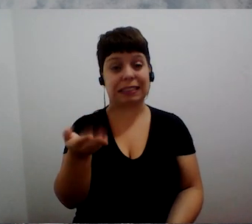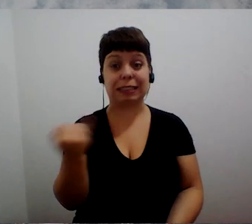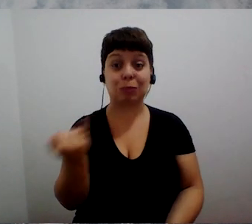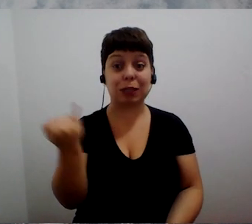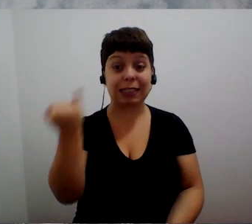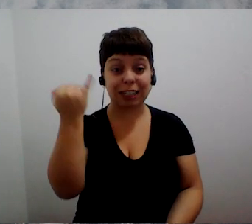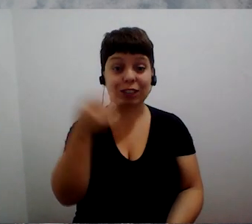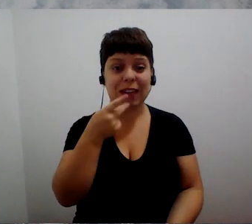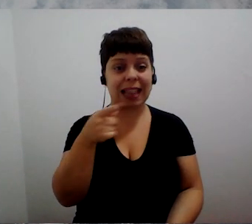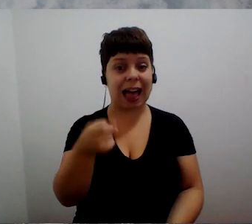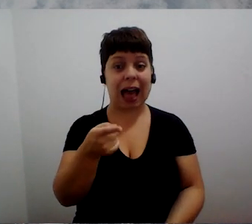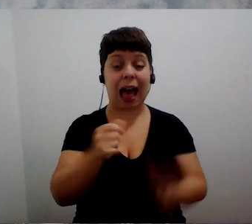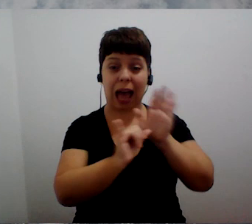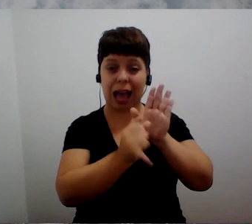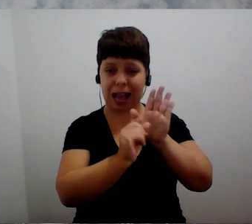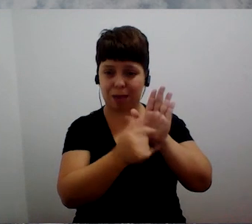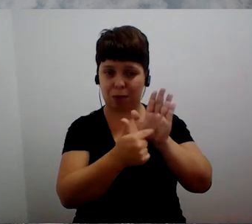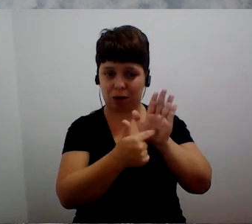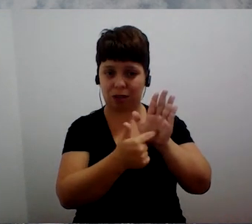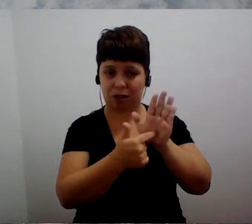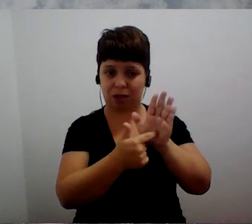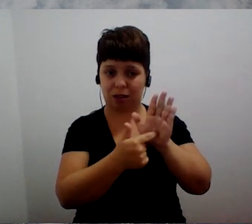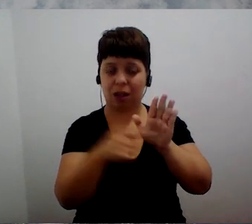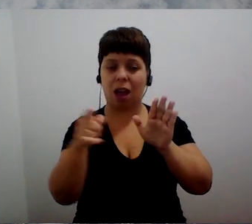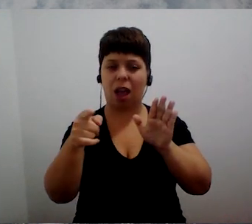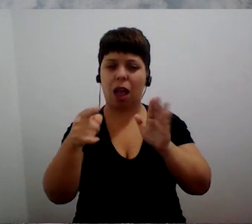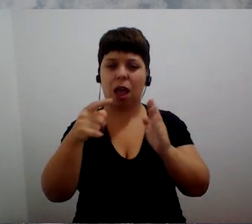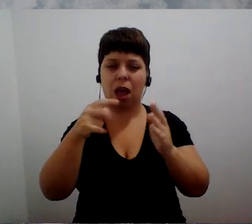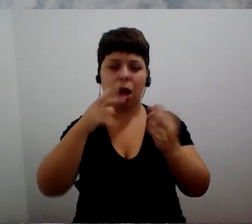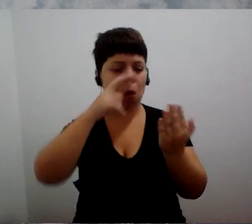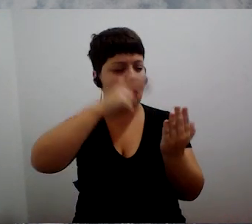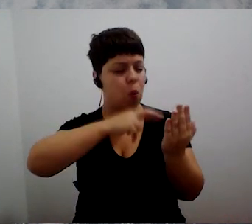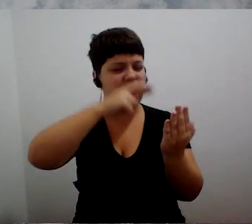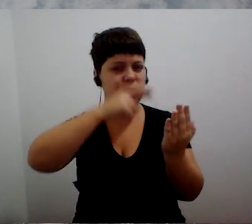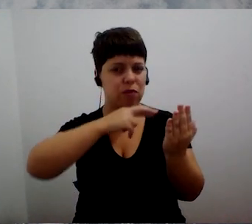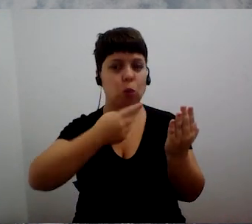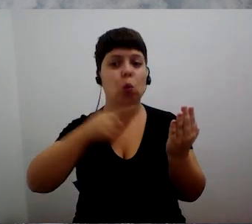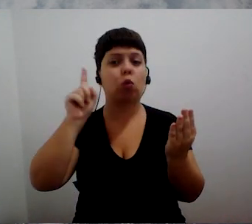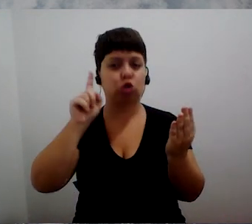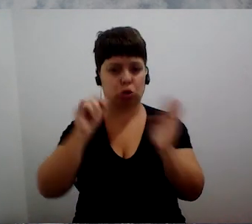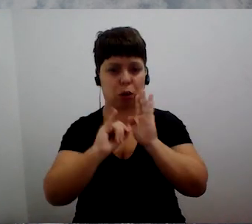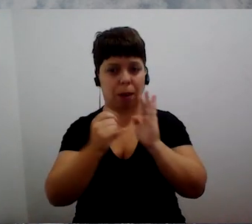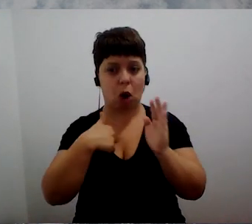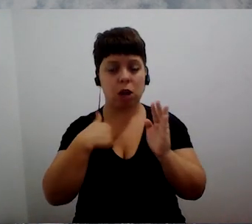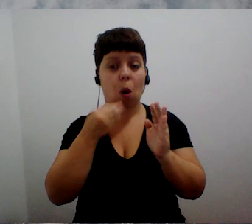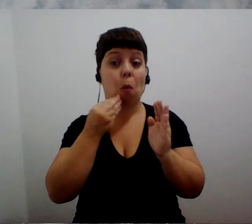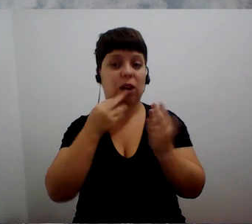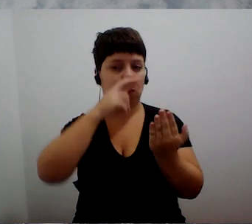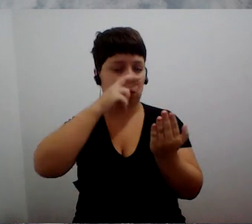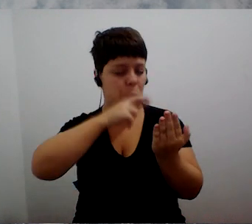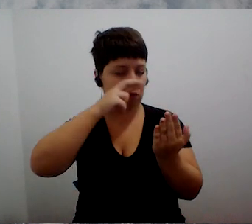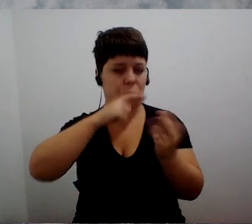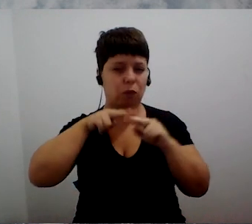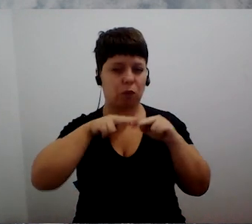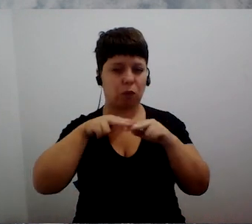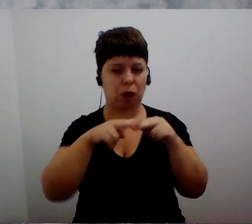Tura. Thank you, Yuni. And it's important to mention these reports. I had the opportunity to review one